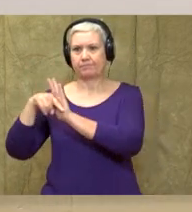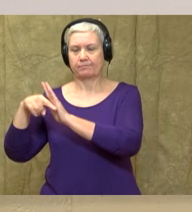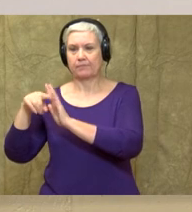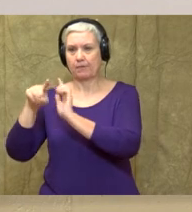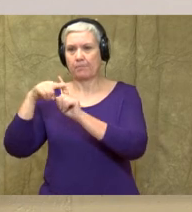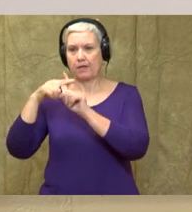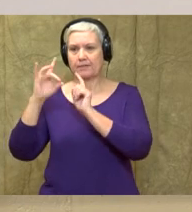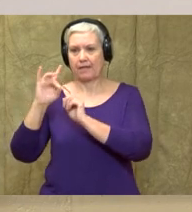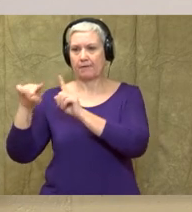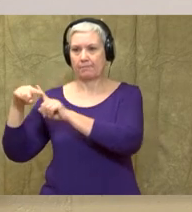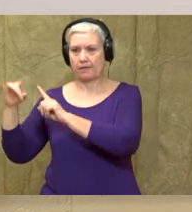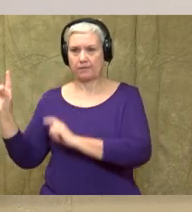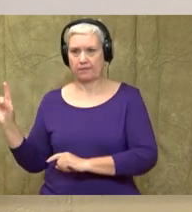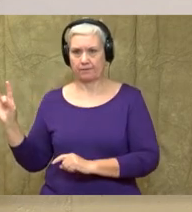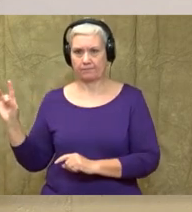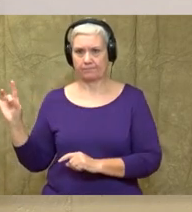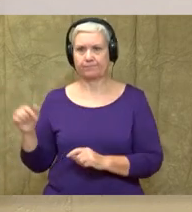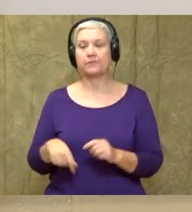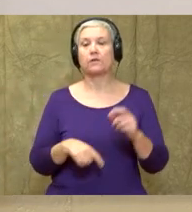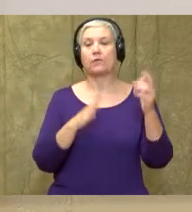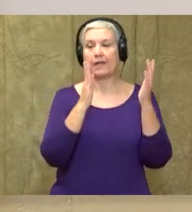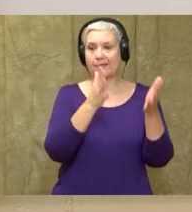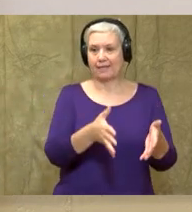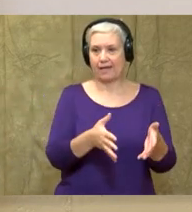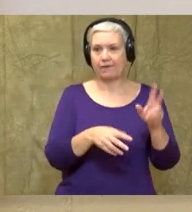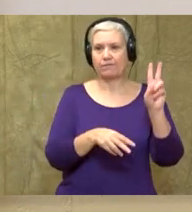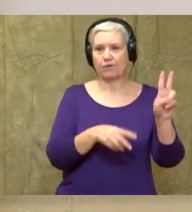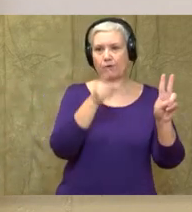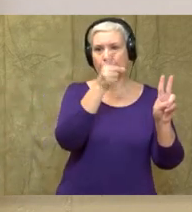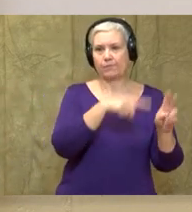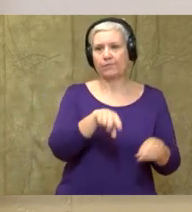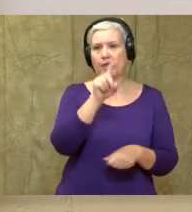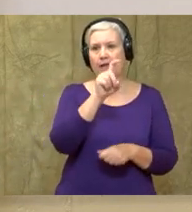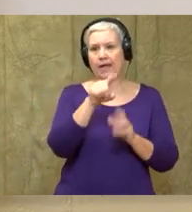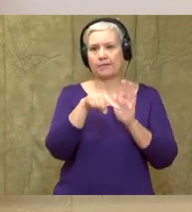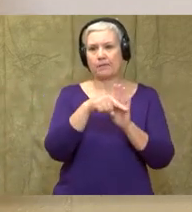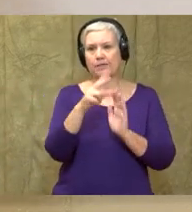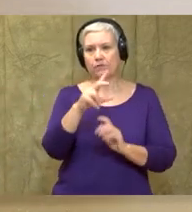leaving us with 2 times x minus 3 squared is equal to 8.